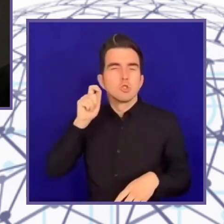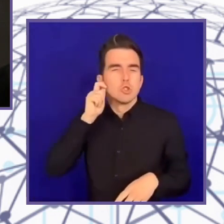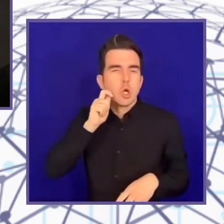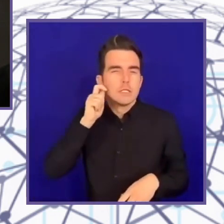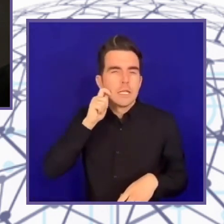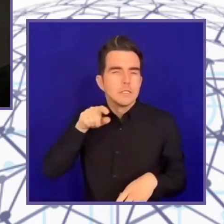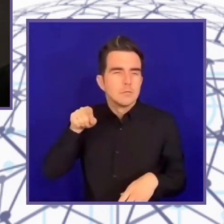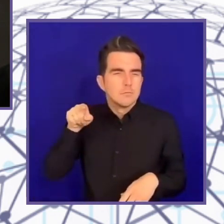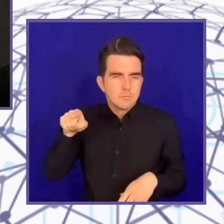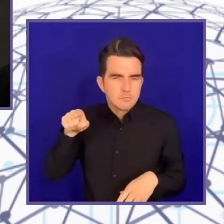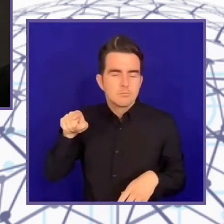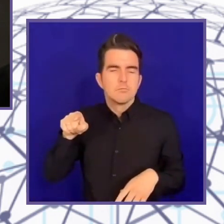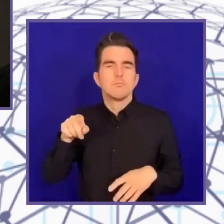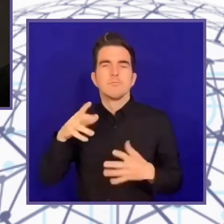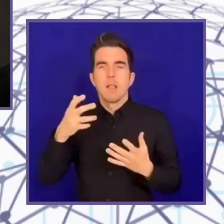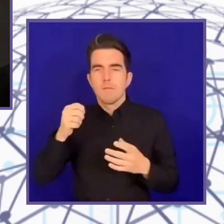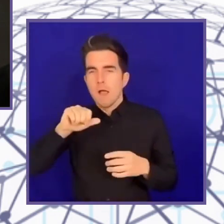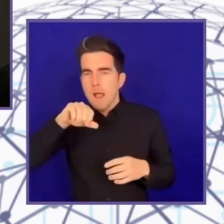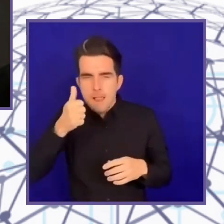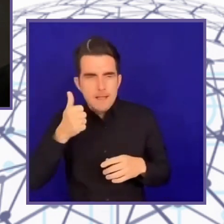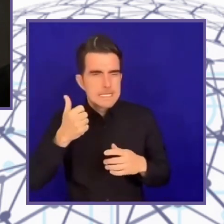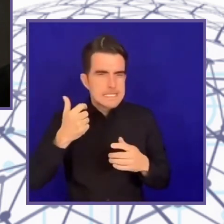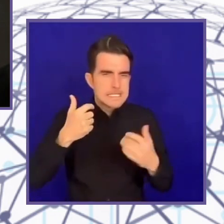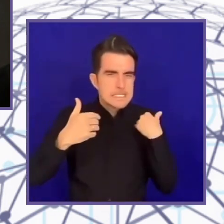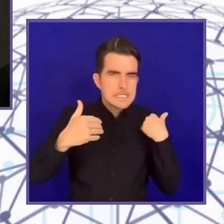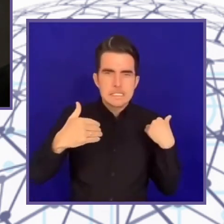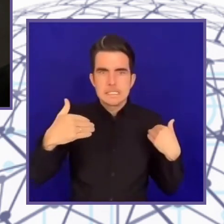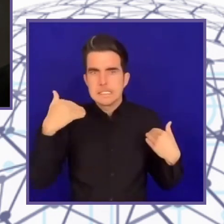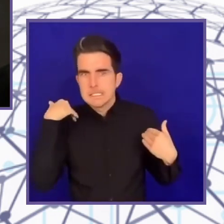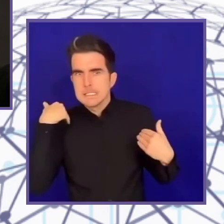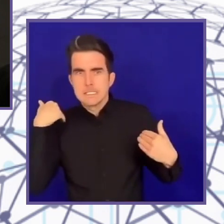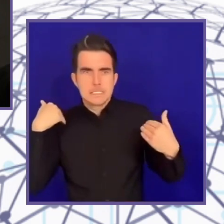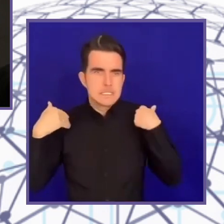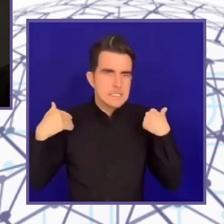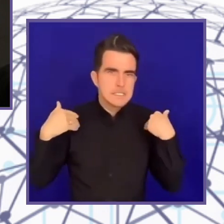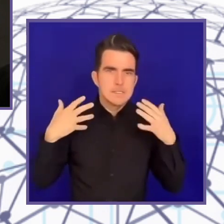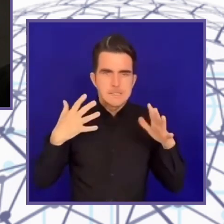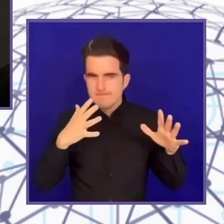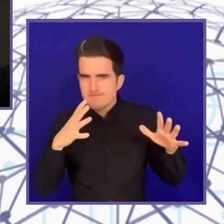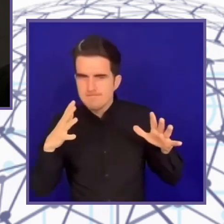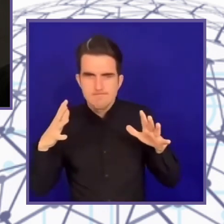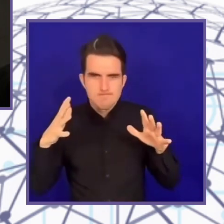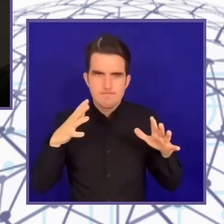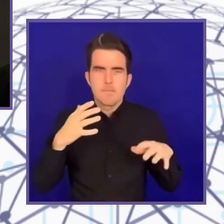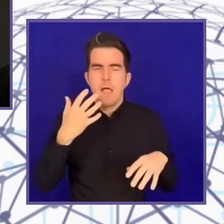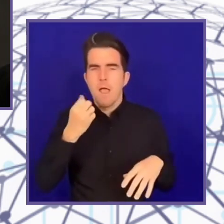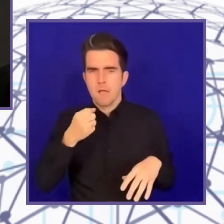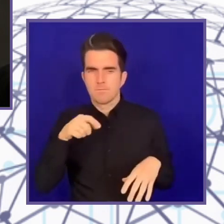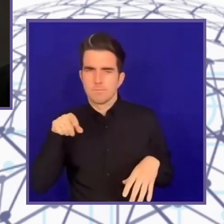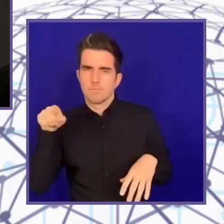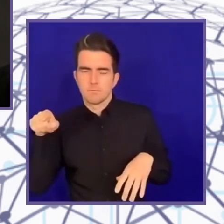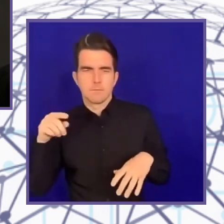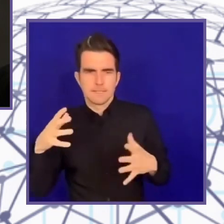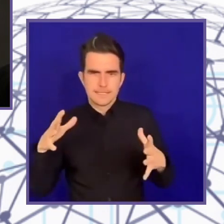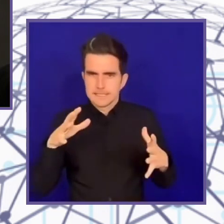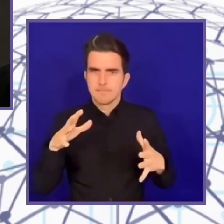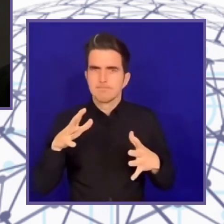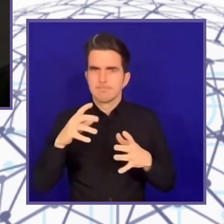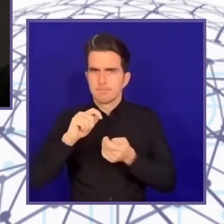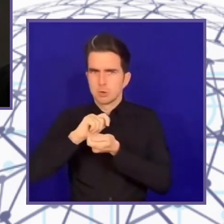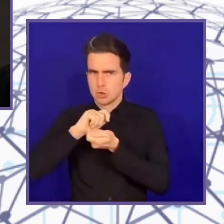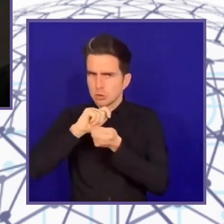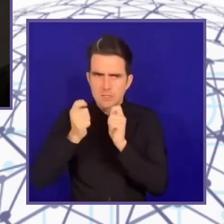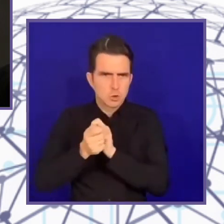as a programme, though, and what we have done and what Professor Maria Kett has led is a piece of work to investigate